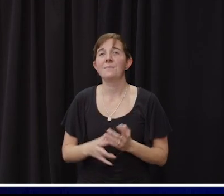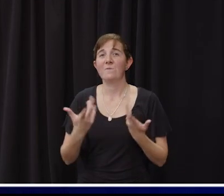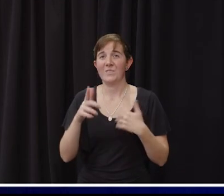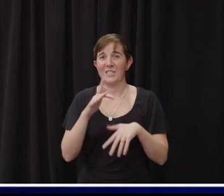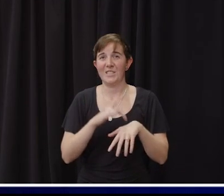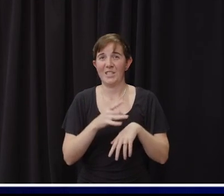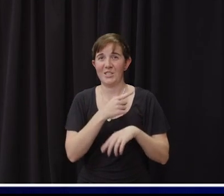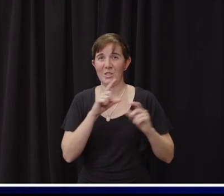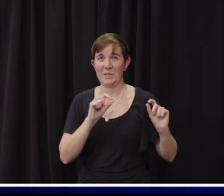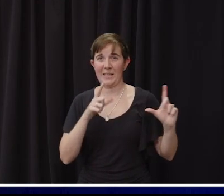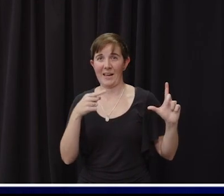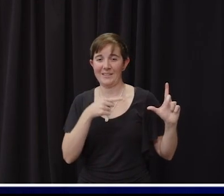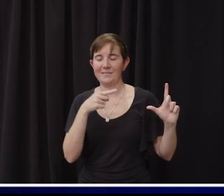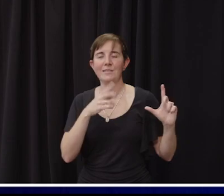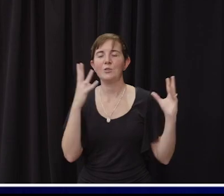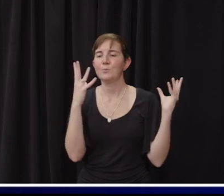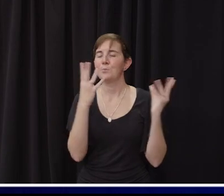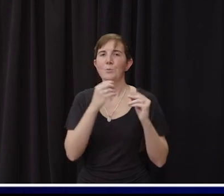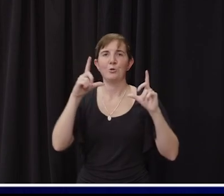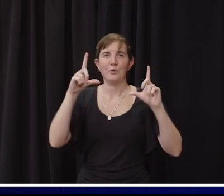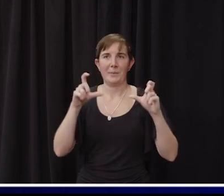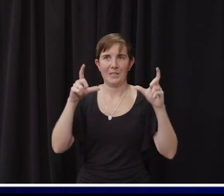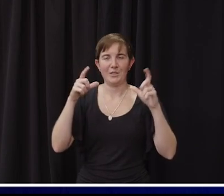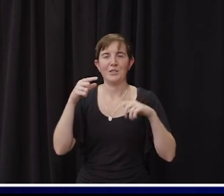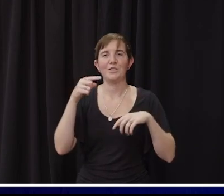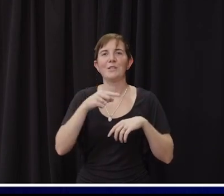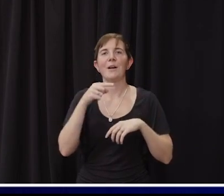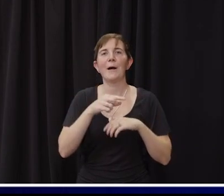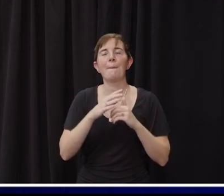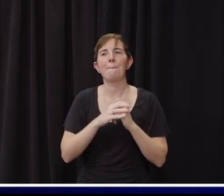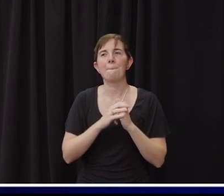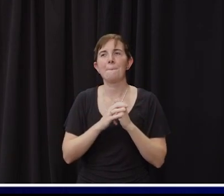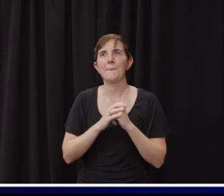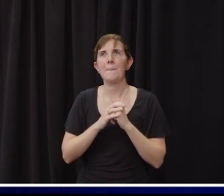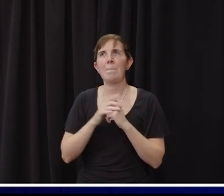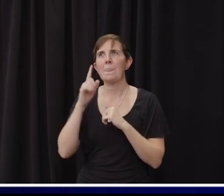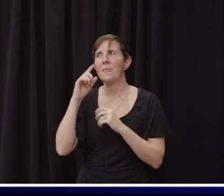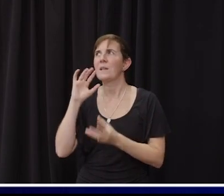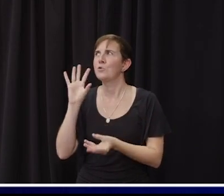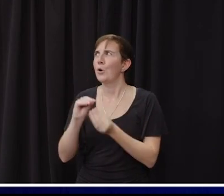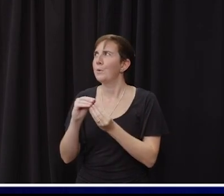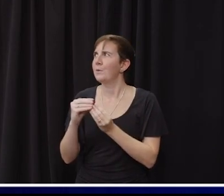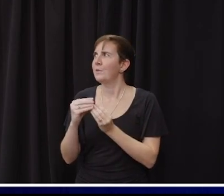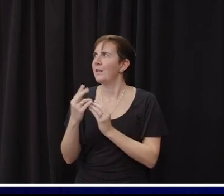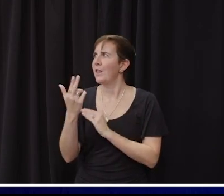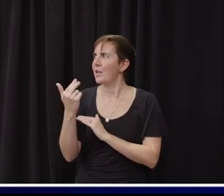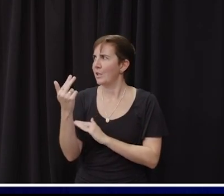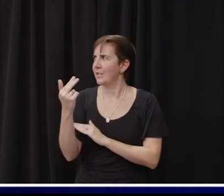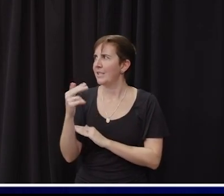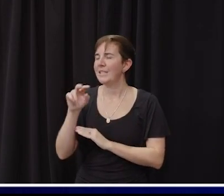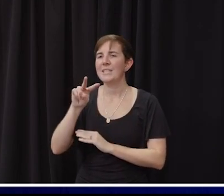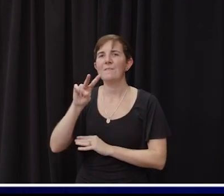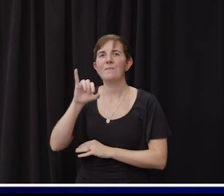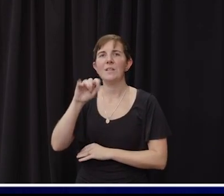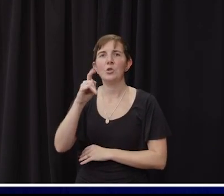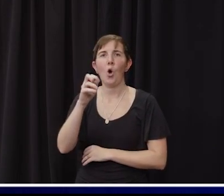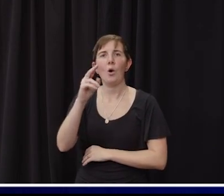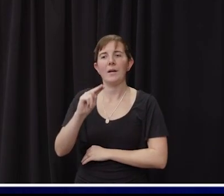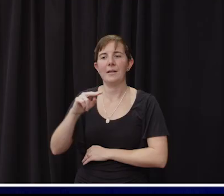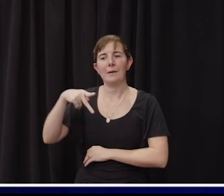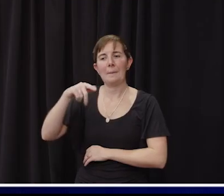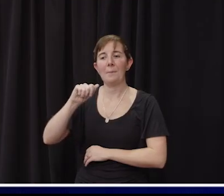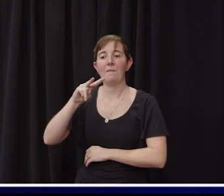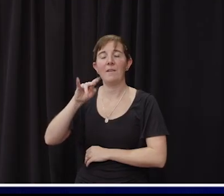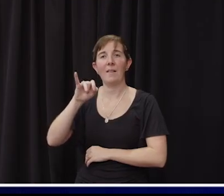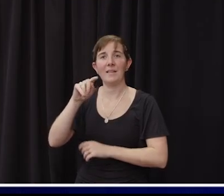there, but this is a beautiful picture of one of, I think there are about 13 Victorian pavilions in Tower Grove Park.